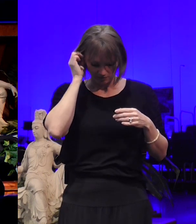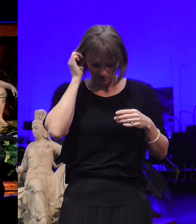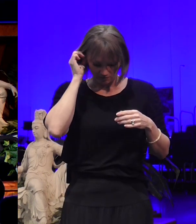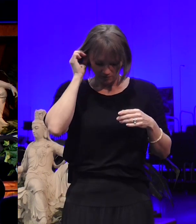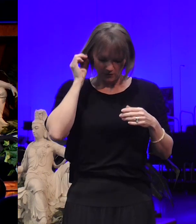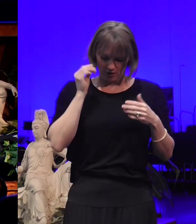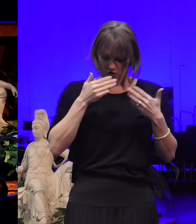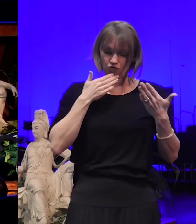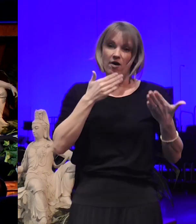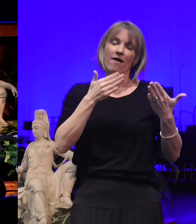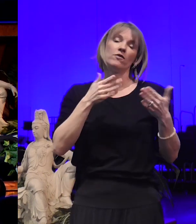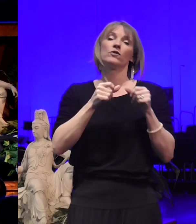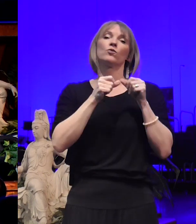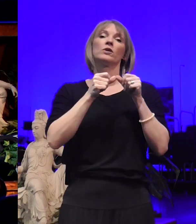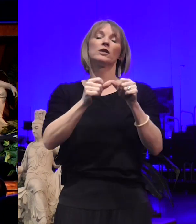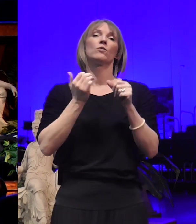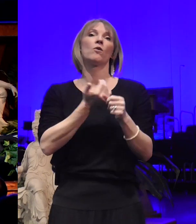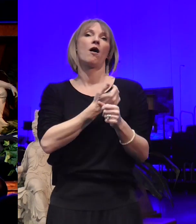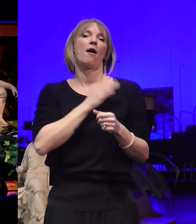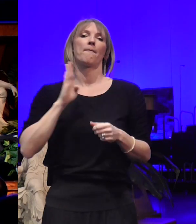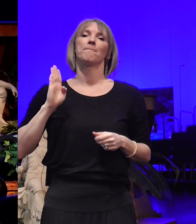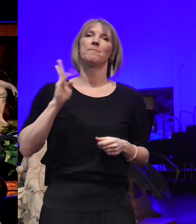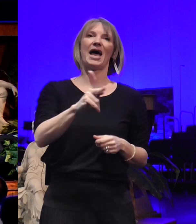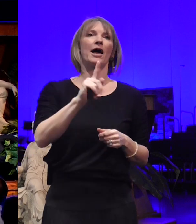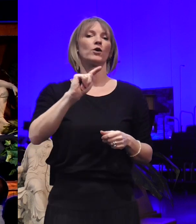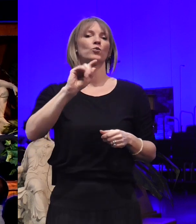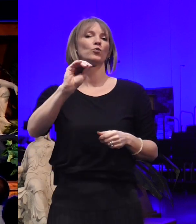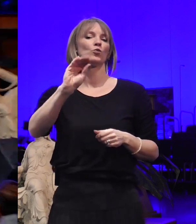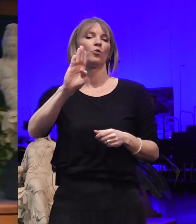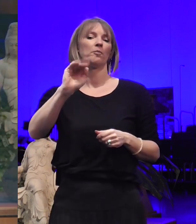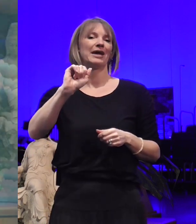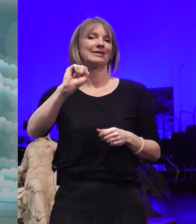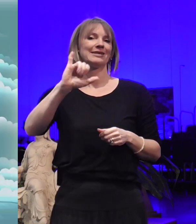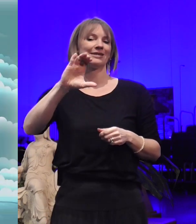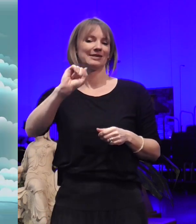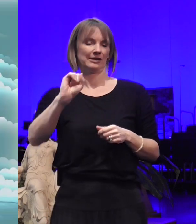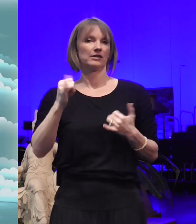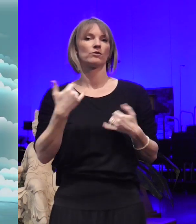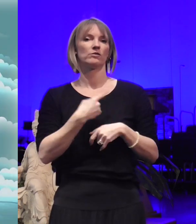So grateful to continue our Back to Basics today.